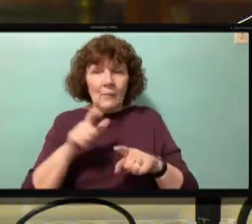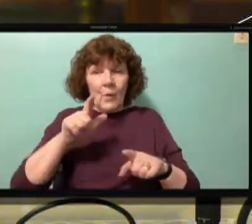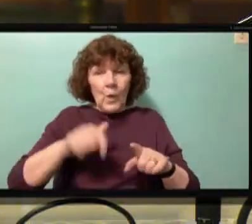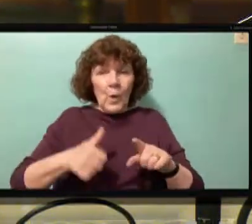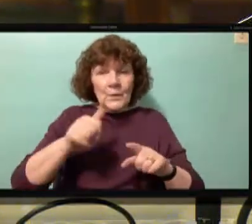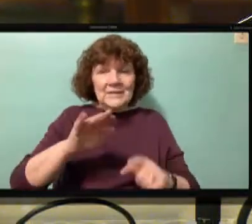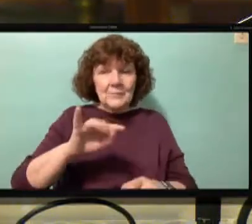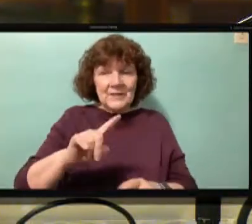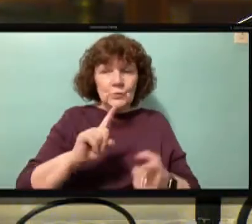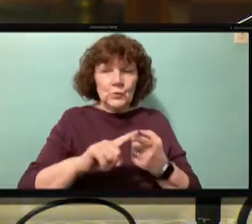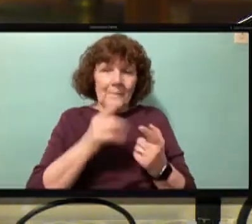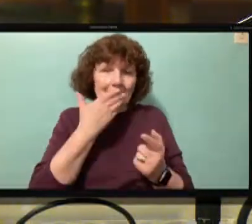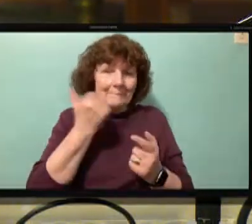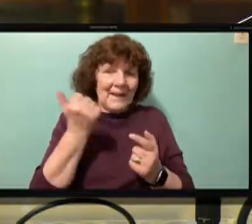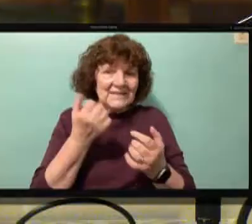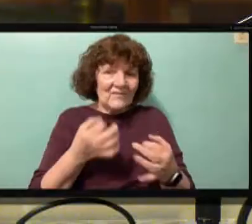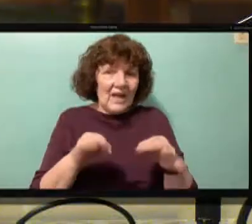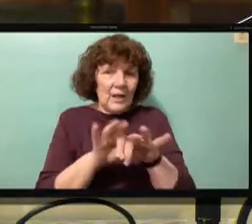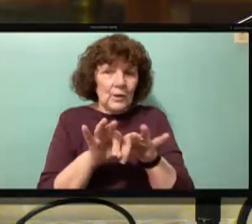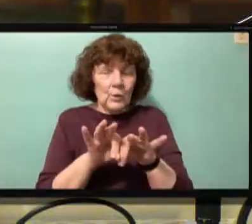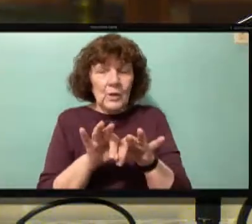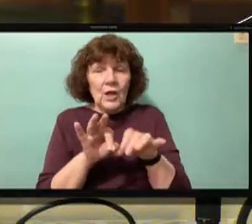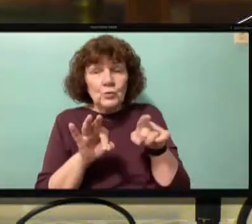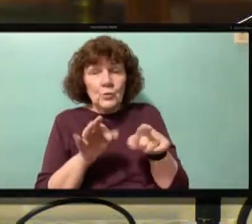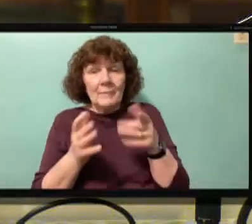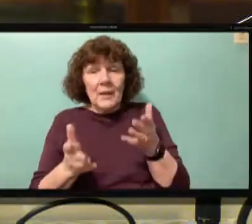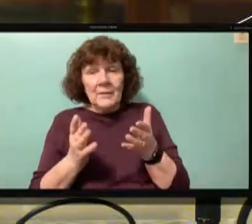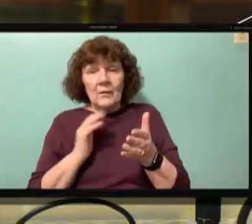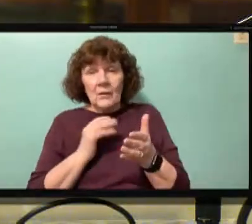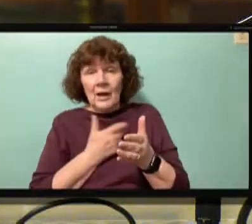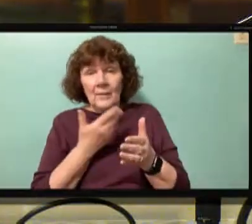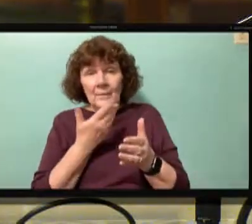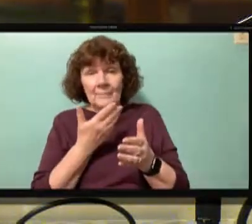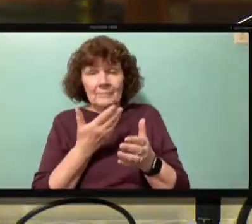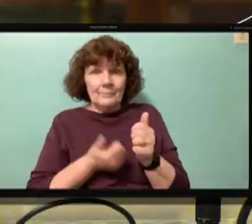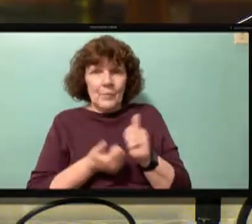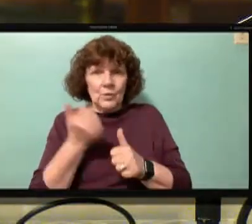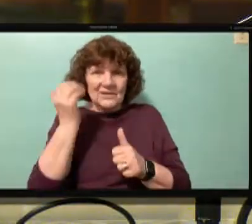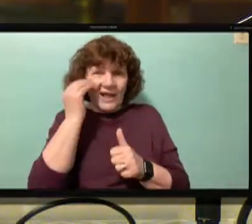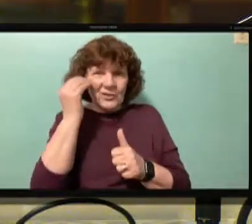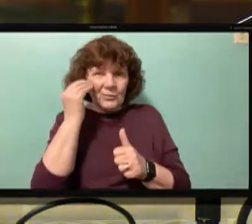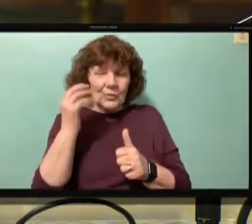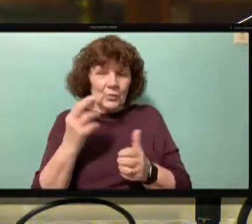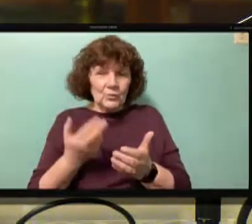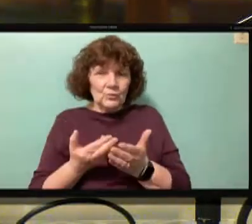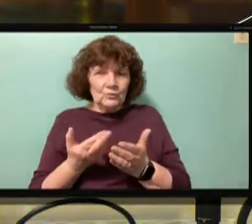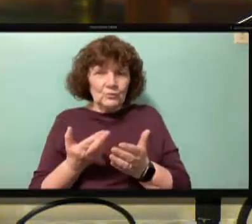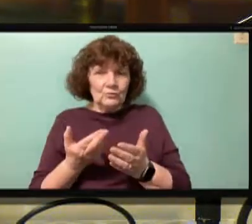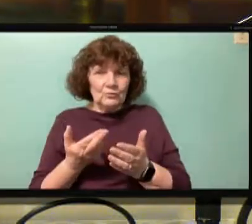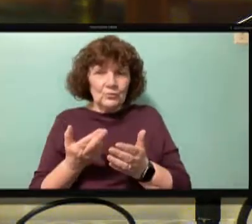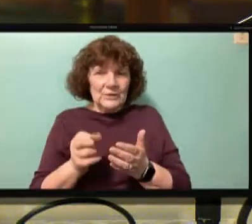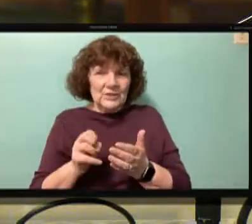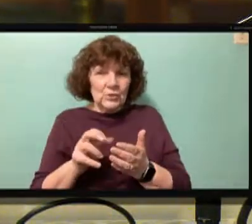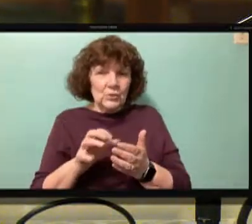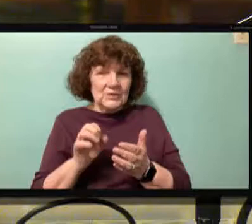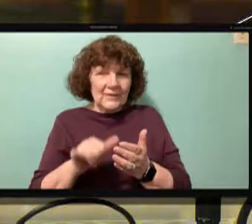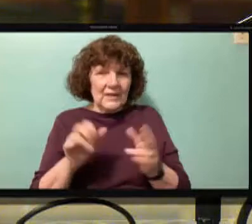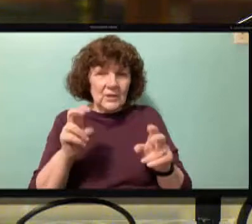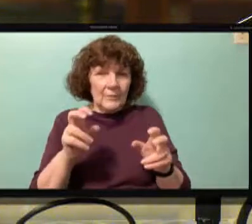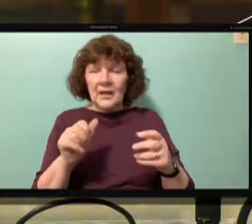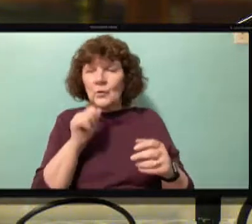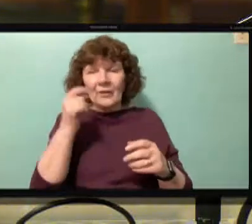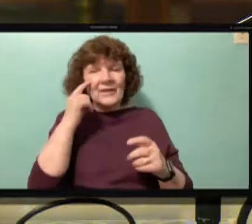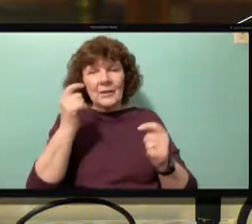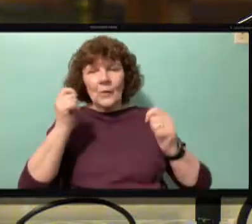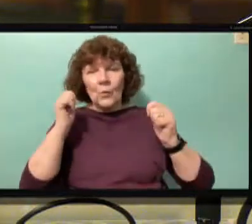our most knowledgeable resource on that topic, and it is a very complicated question. So I don't think that there are immediate changes or answers